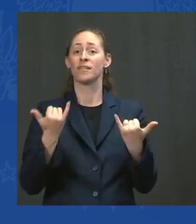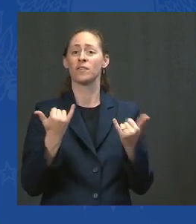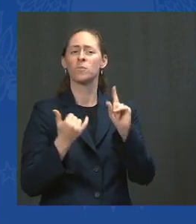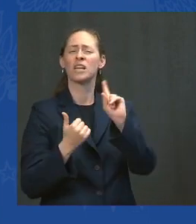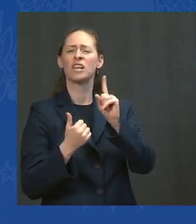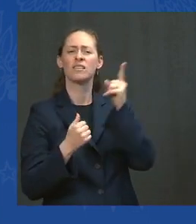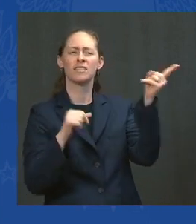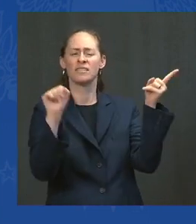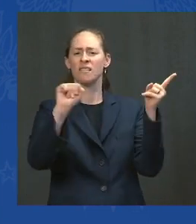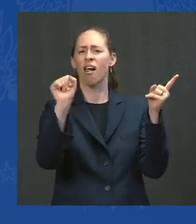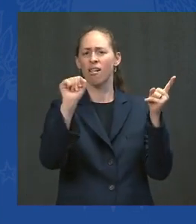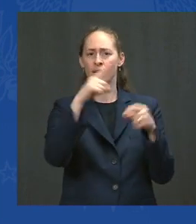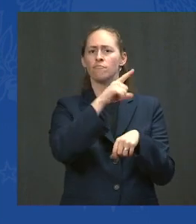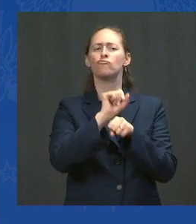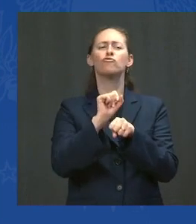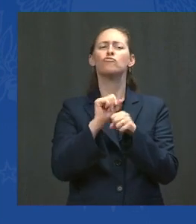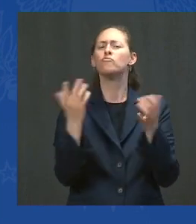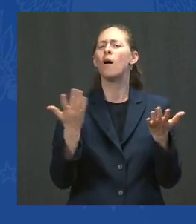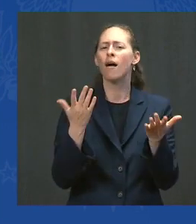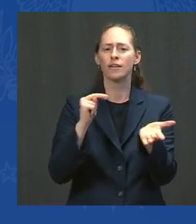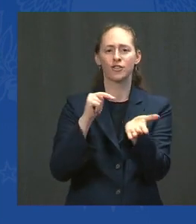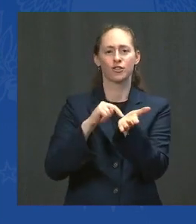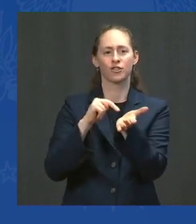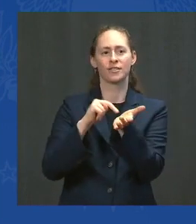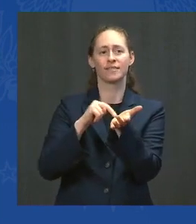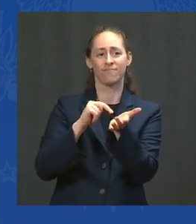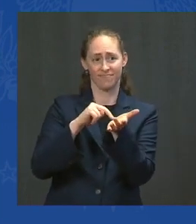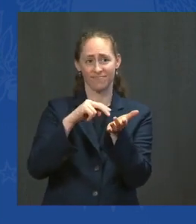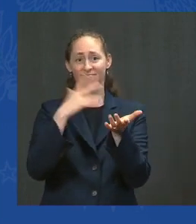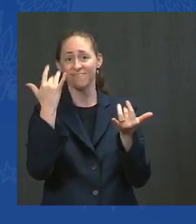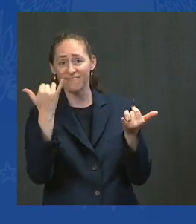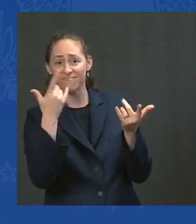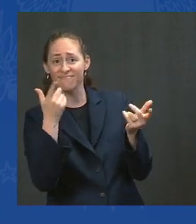lines presently, serving and fighting for people's lives.